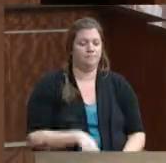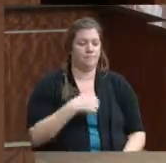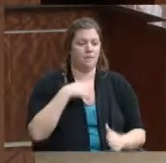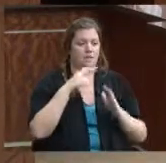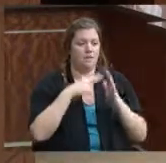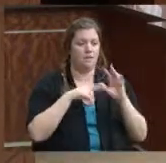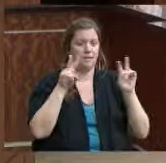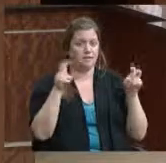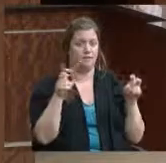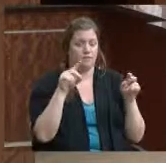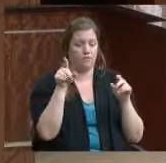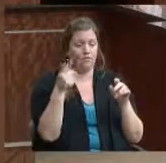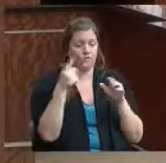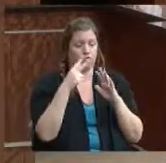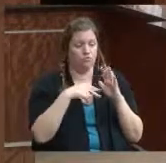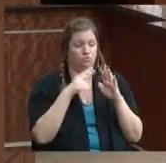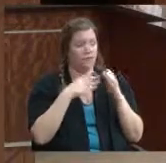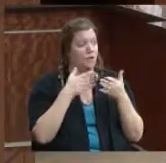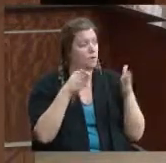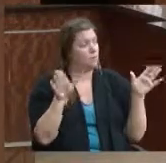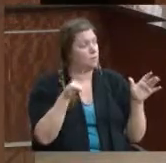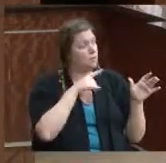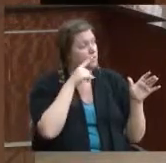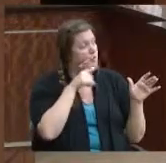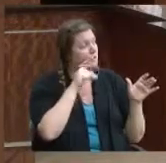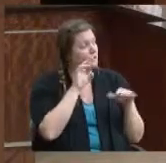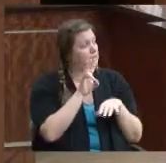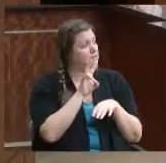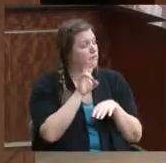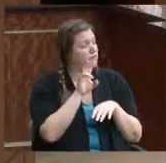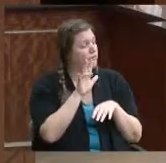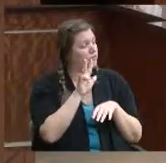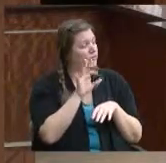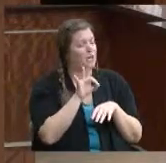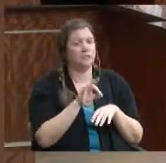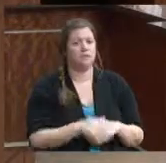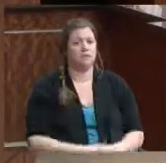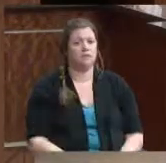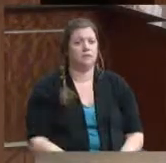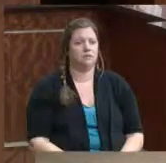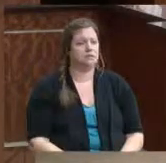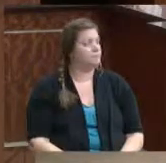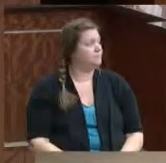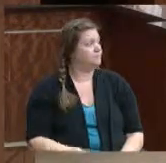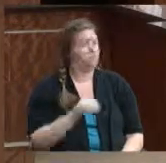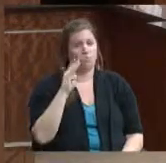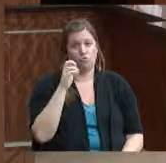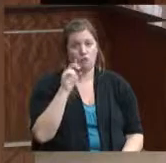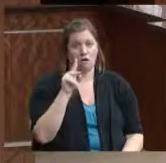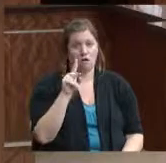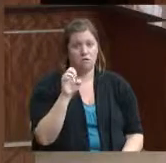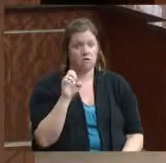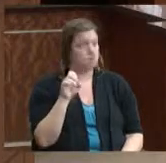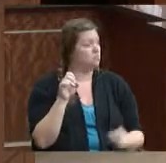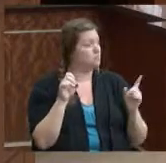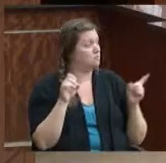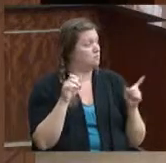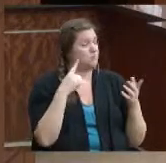title into the record for the first reading. I'll open a public hearing at 7:39. Mr. Brock. Mr. President,